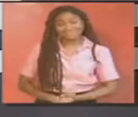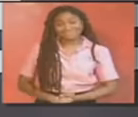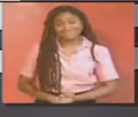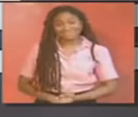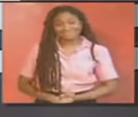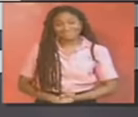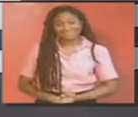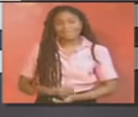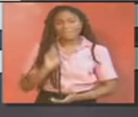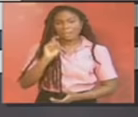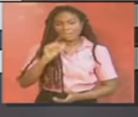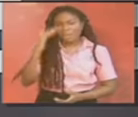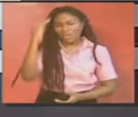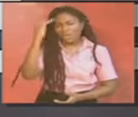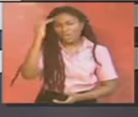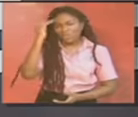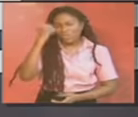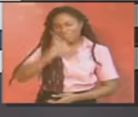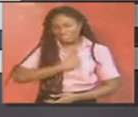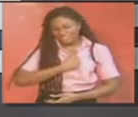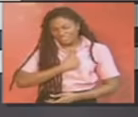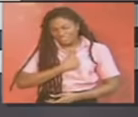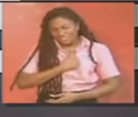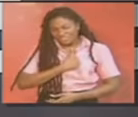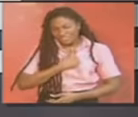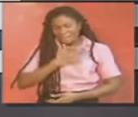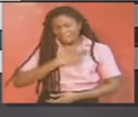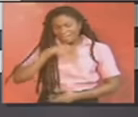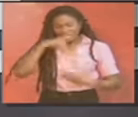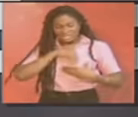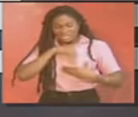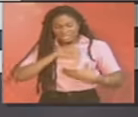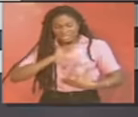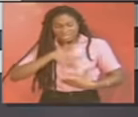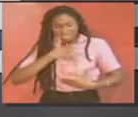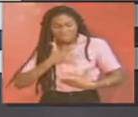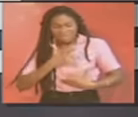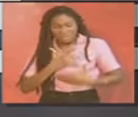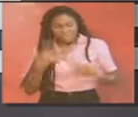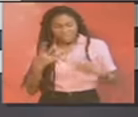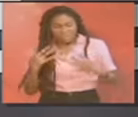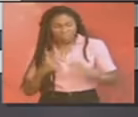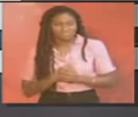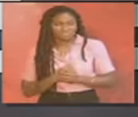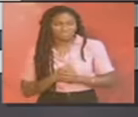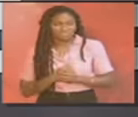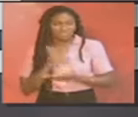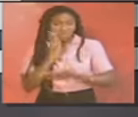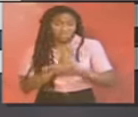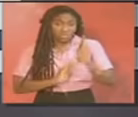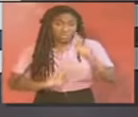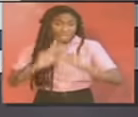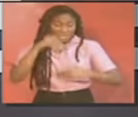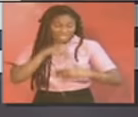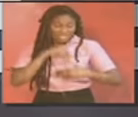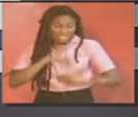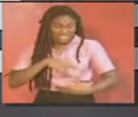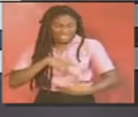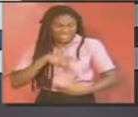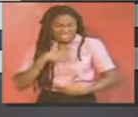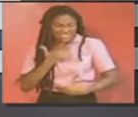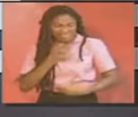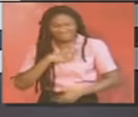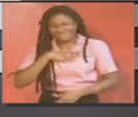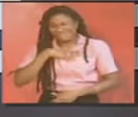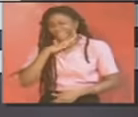Knowing yourself is so important, and paying attention to your feelings. So persons may be experiencing pandemic